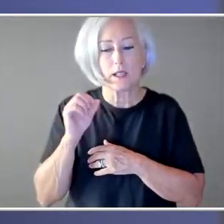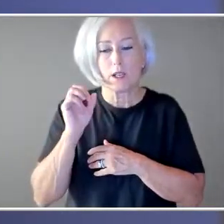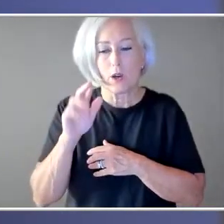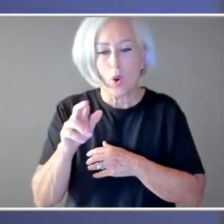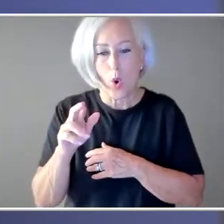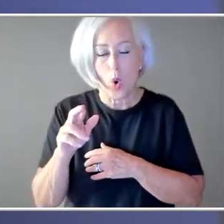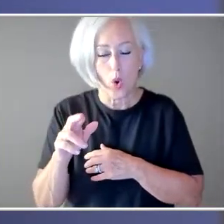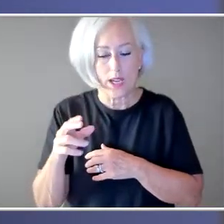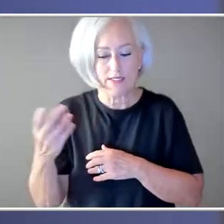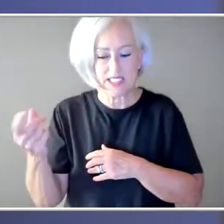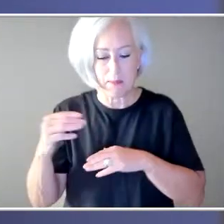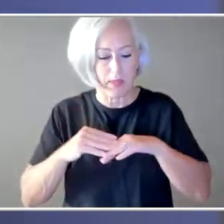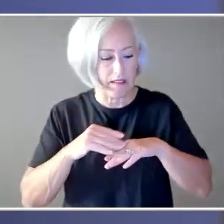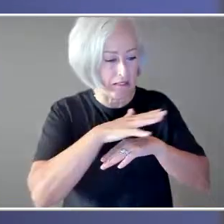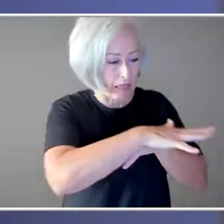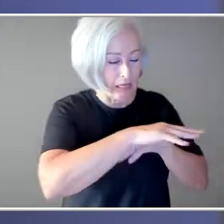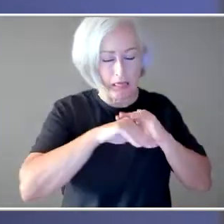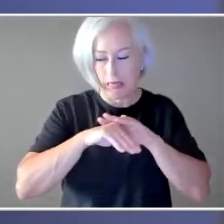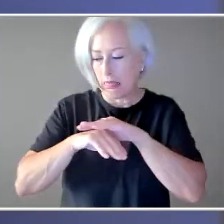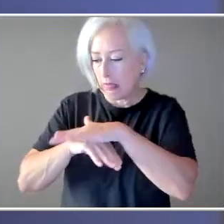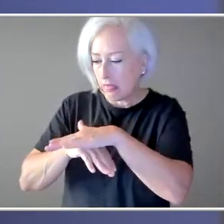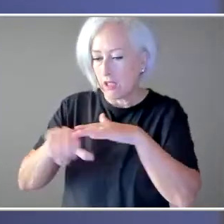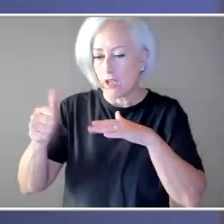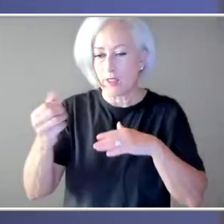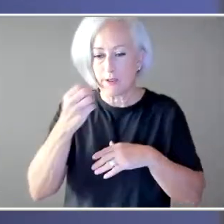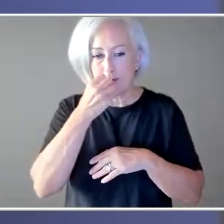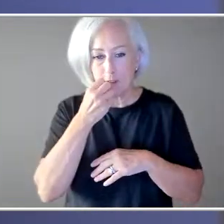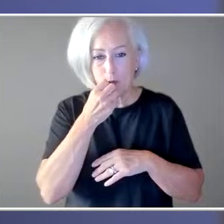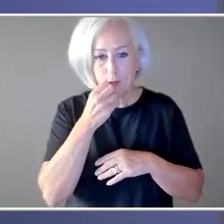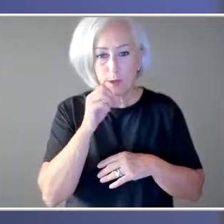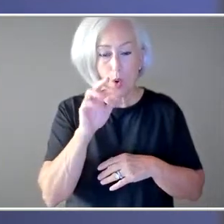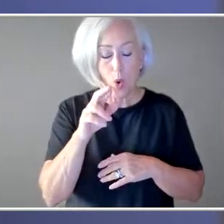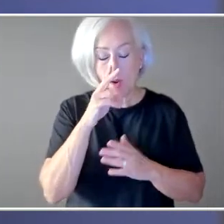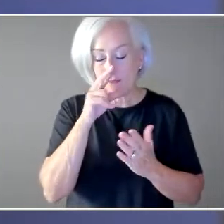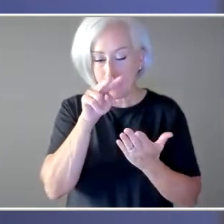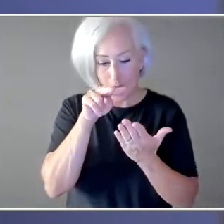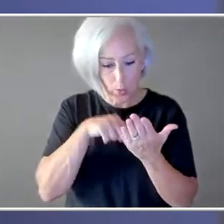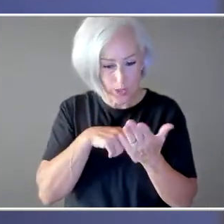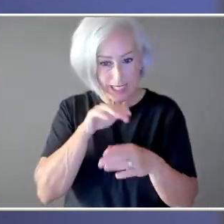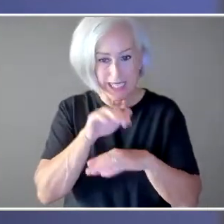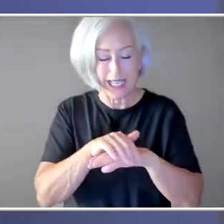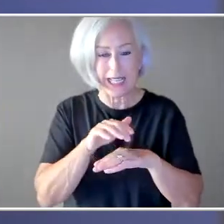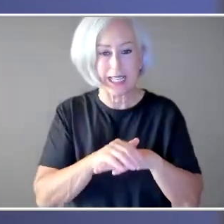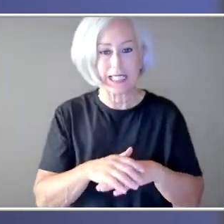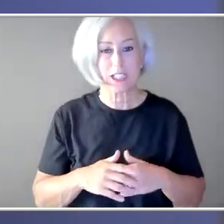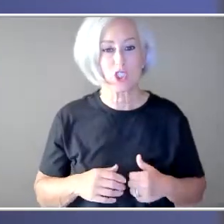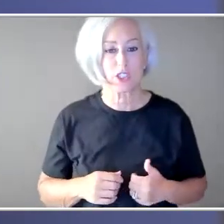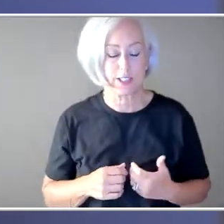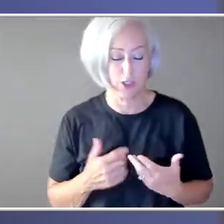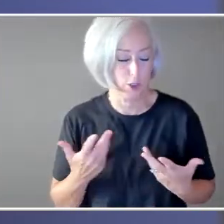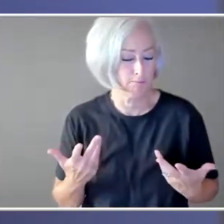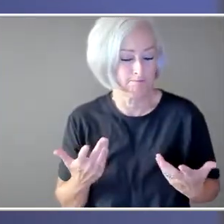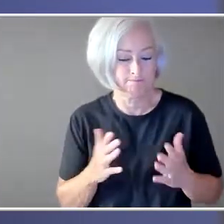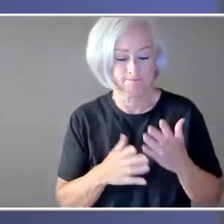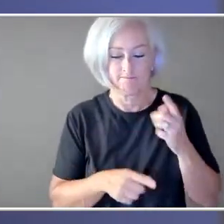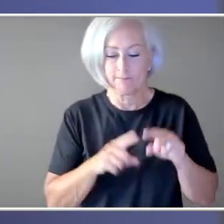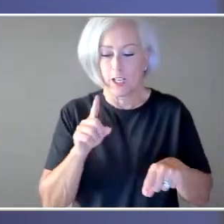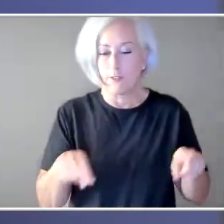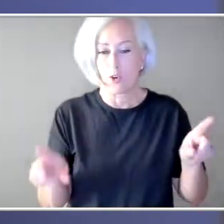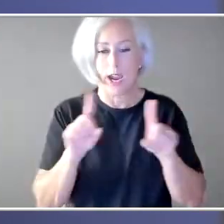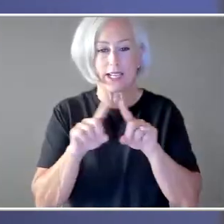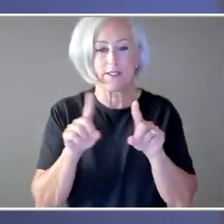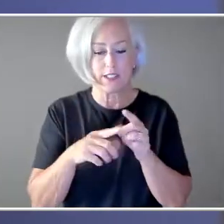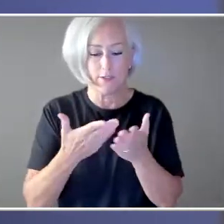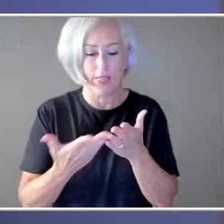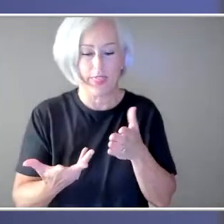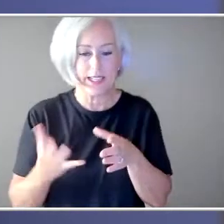going on, or if they even read English. You know, there's just a variety of factors that